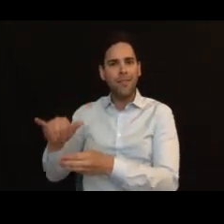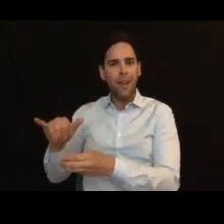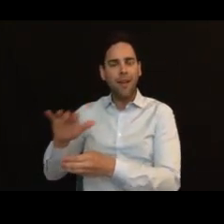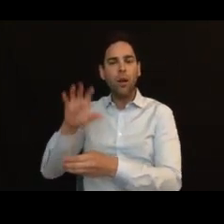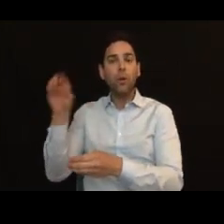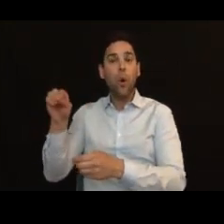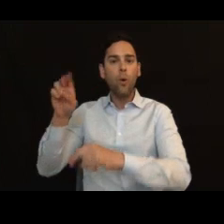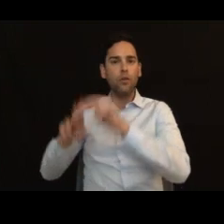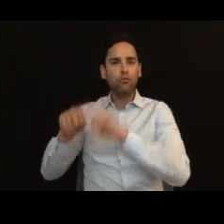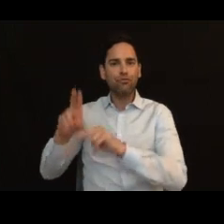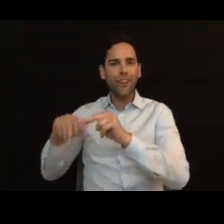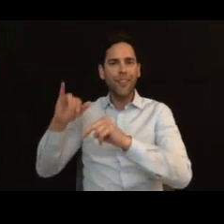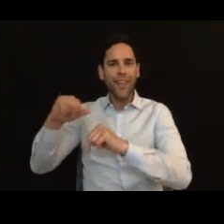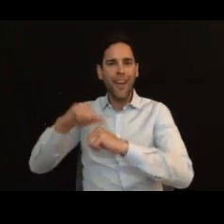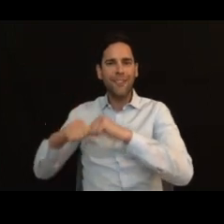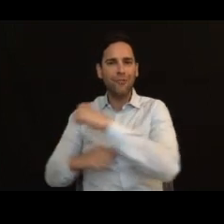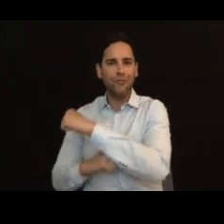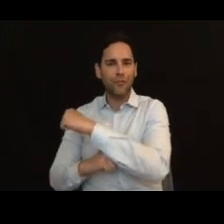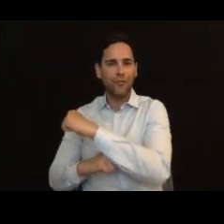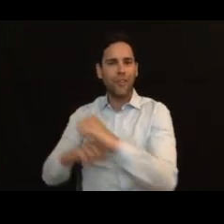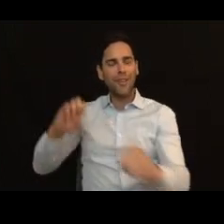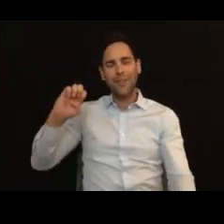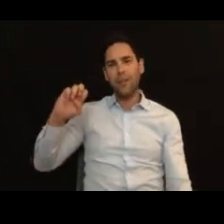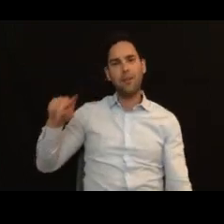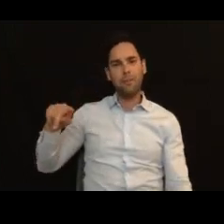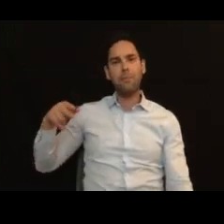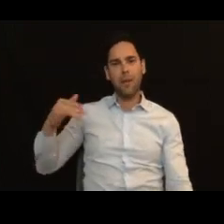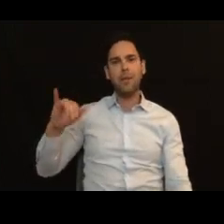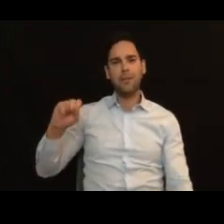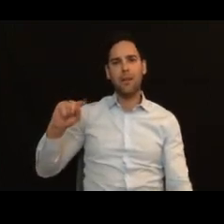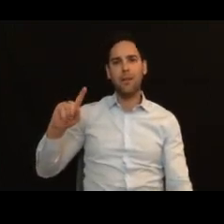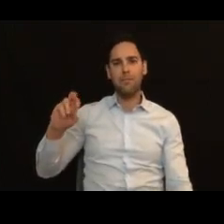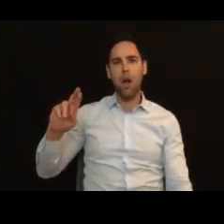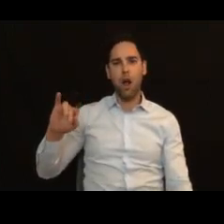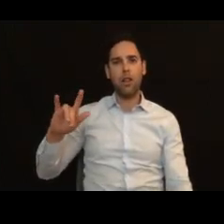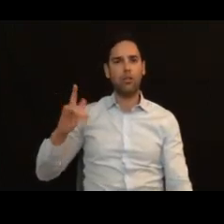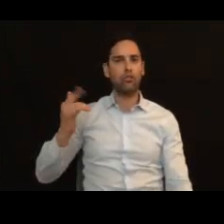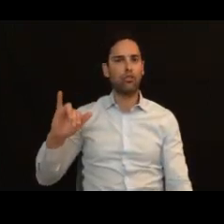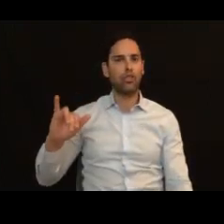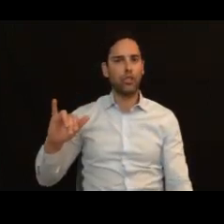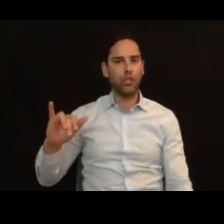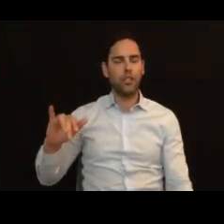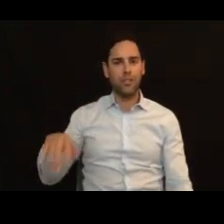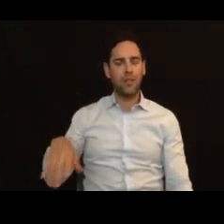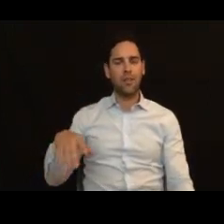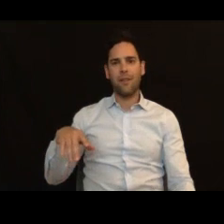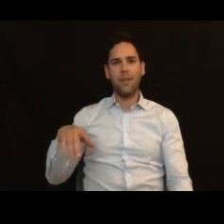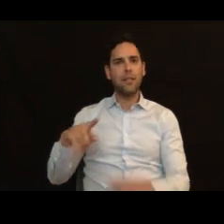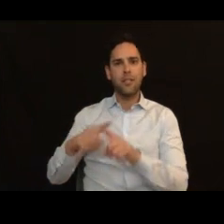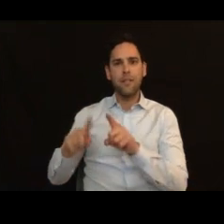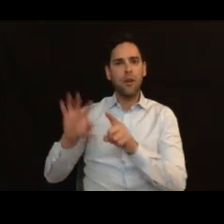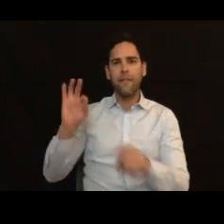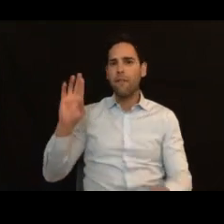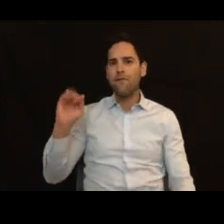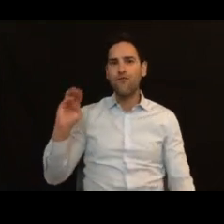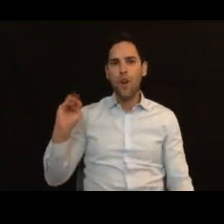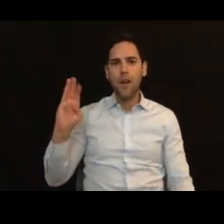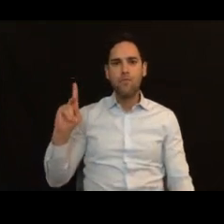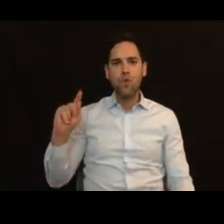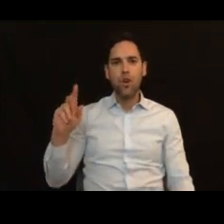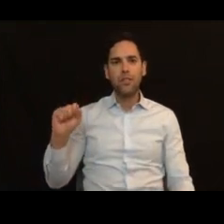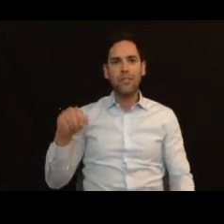co-constructing this epistemology, these epistemological frameworks that the community is operating under. So I'm part of the